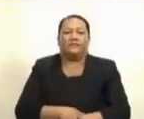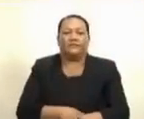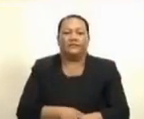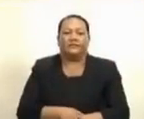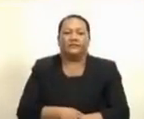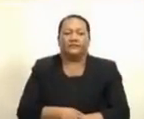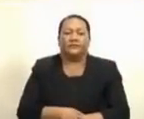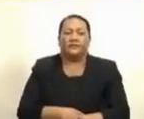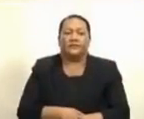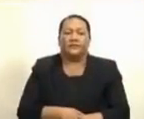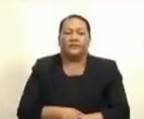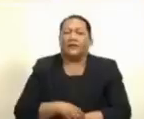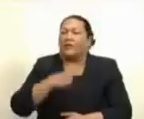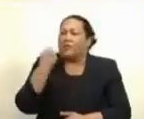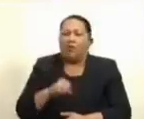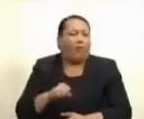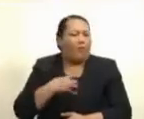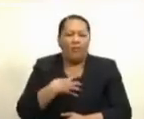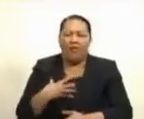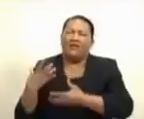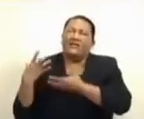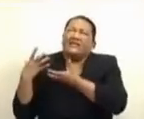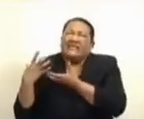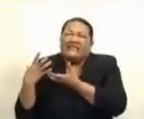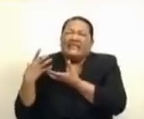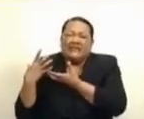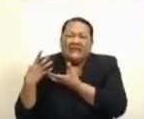and no longer carry that burden of hate